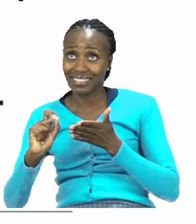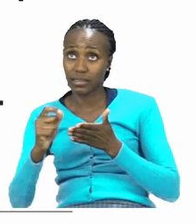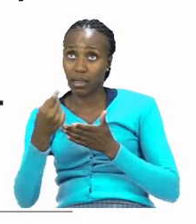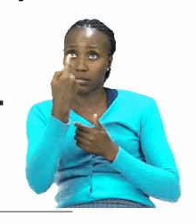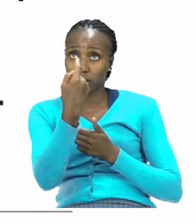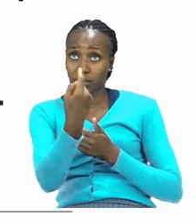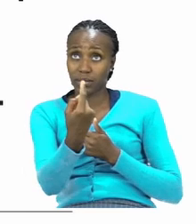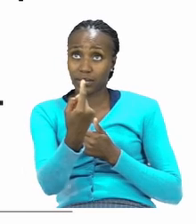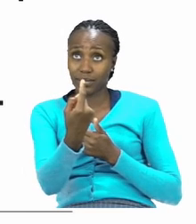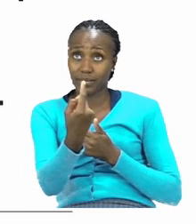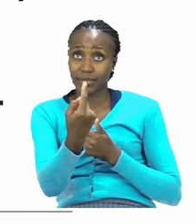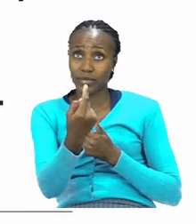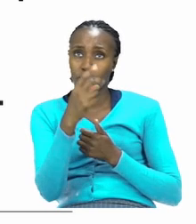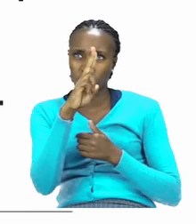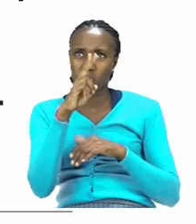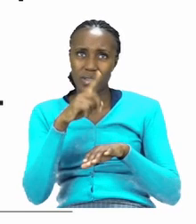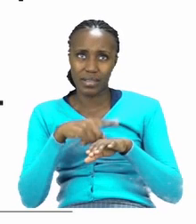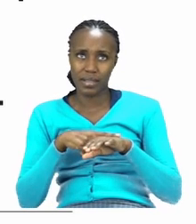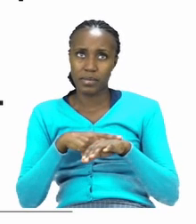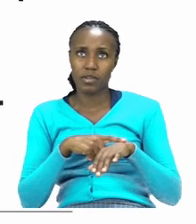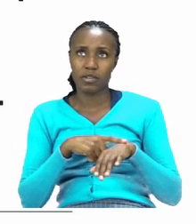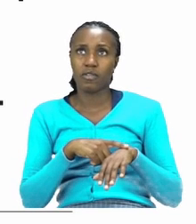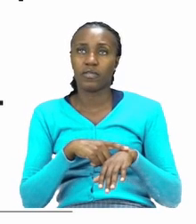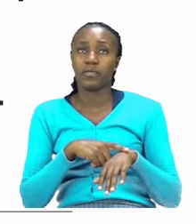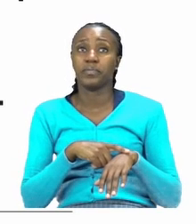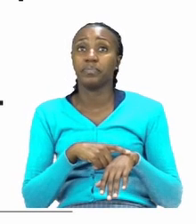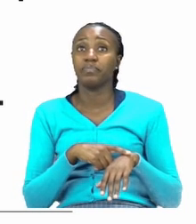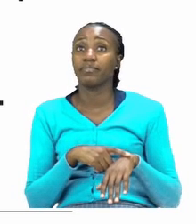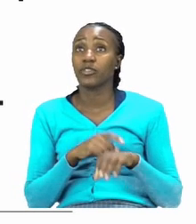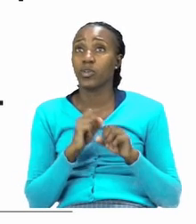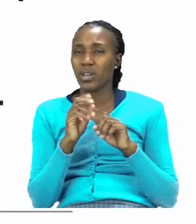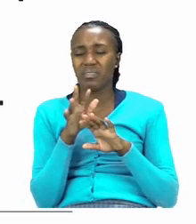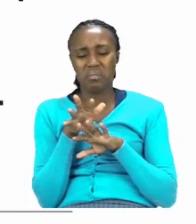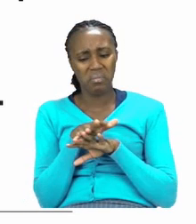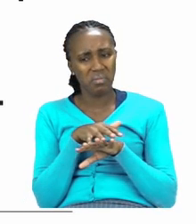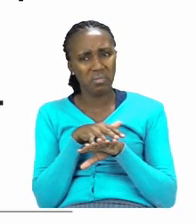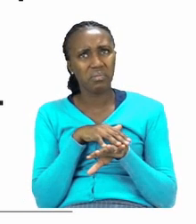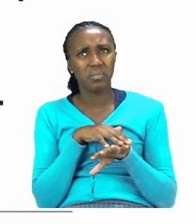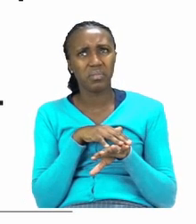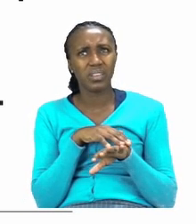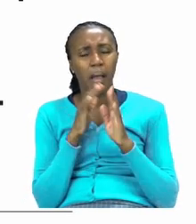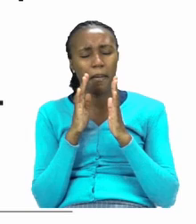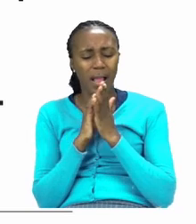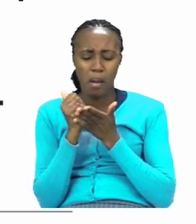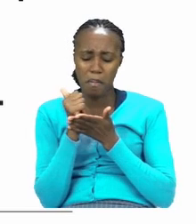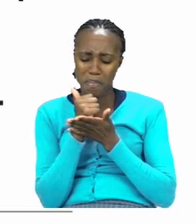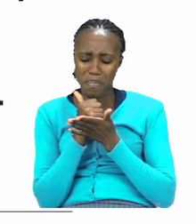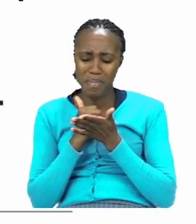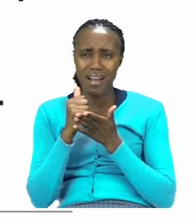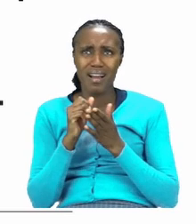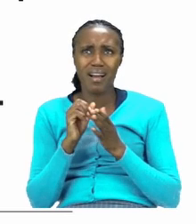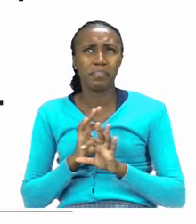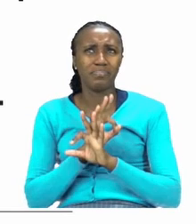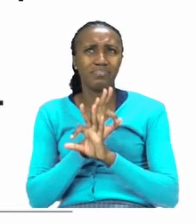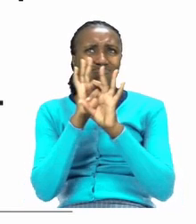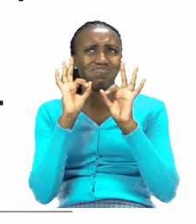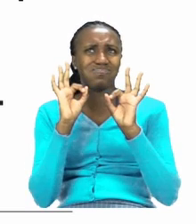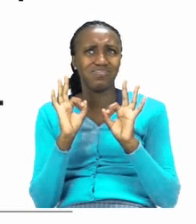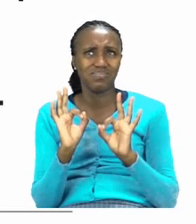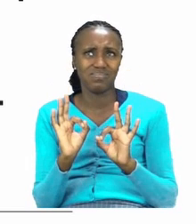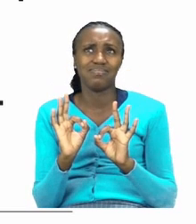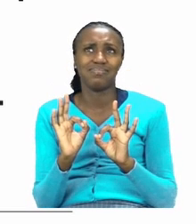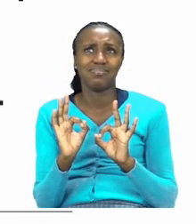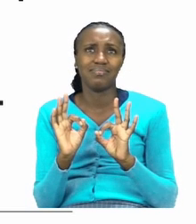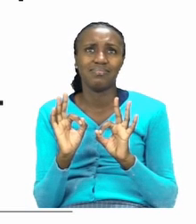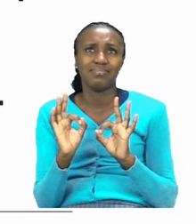at least 2 times. Please take your time and try to make the letters the same size as the ones that